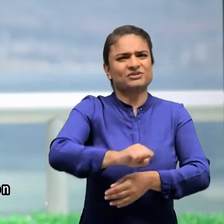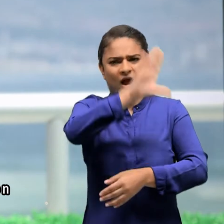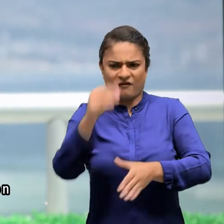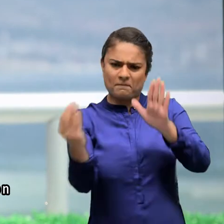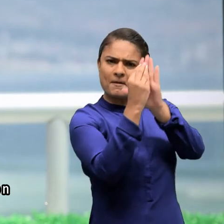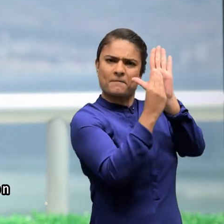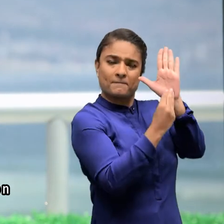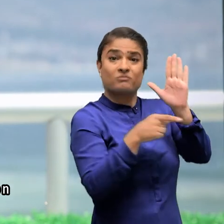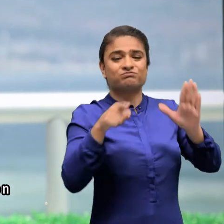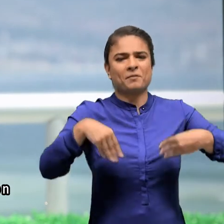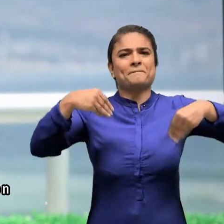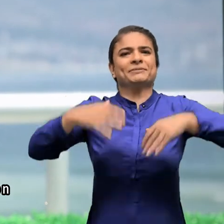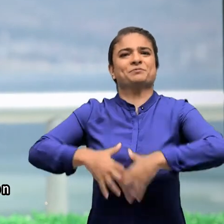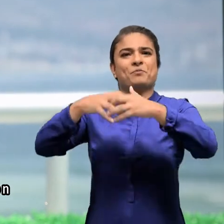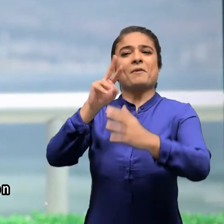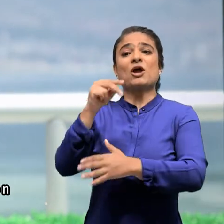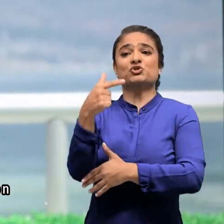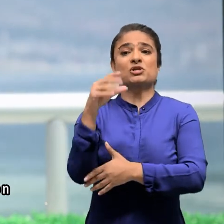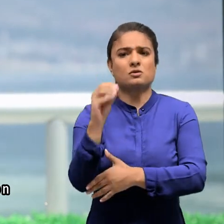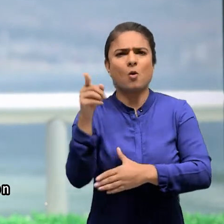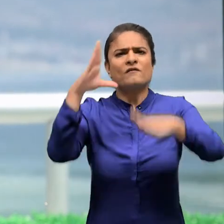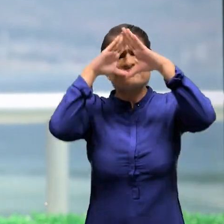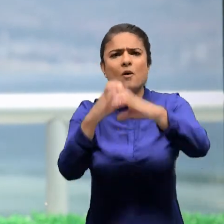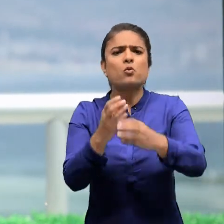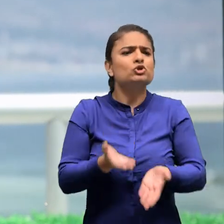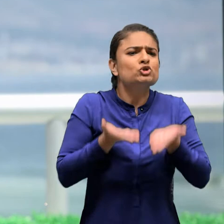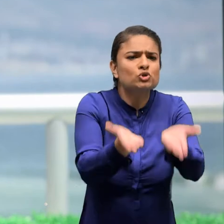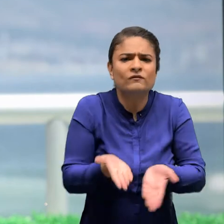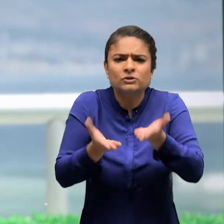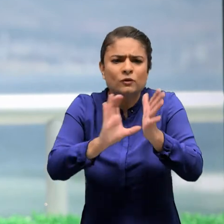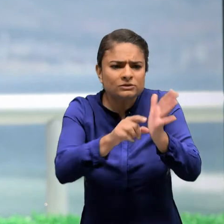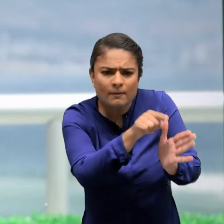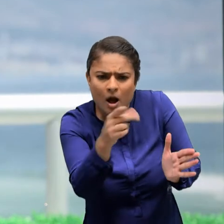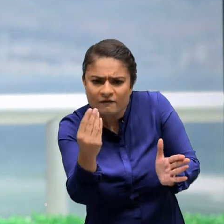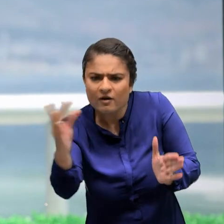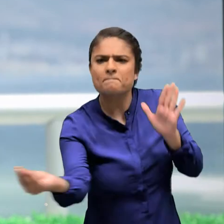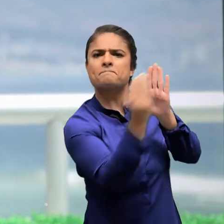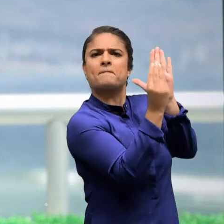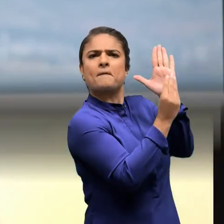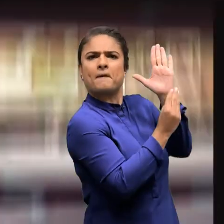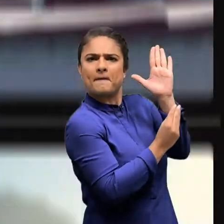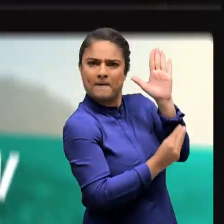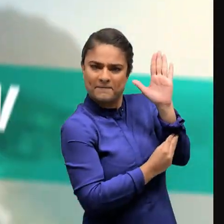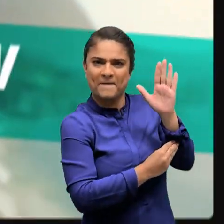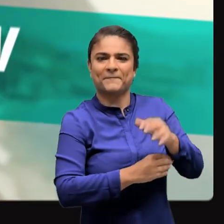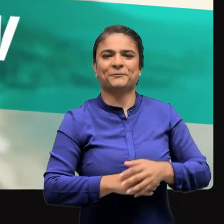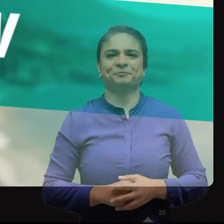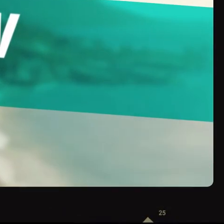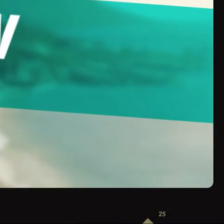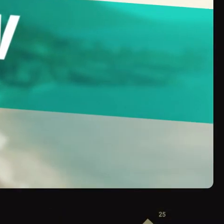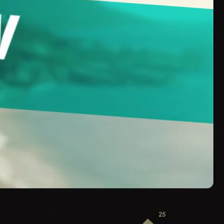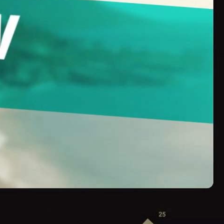an NGO which focuses on providing online information on disability services available in Mzansi.